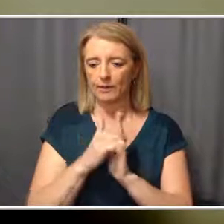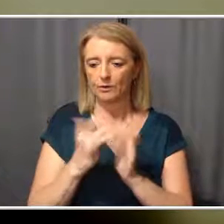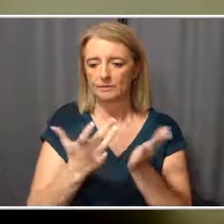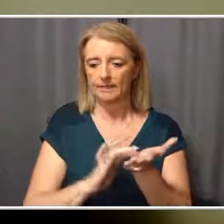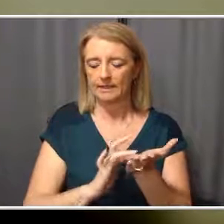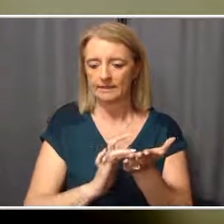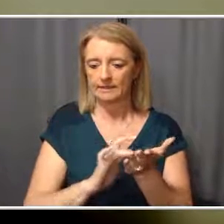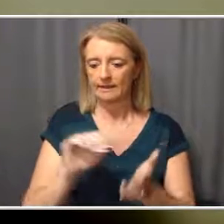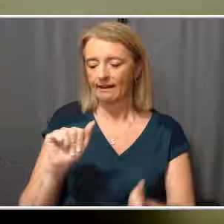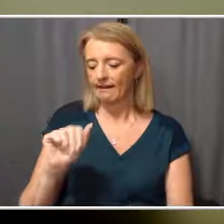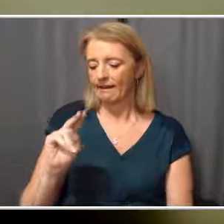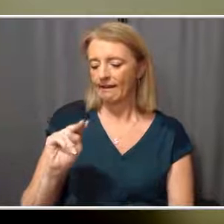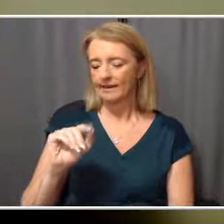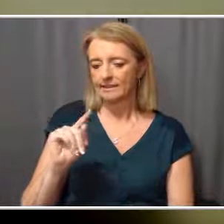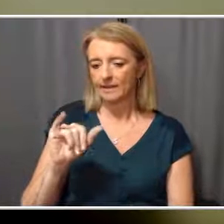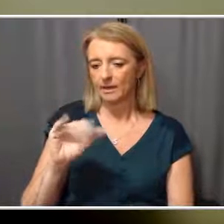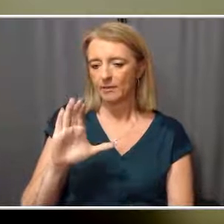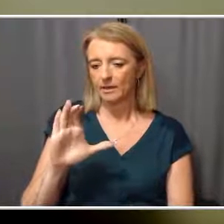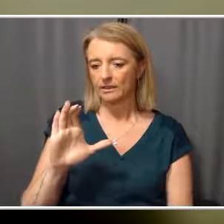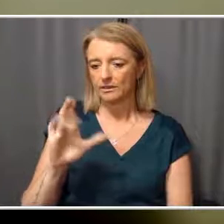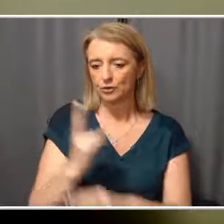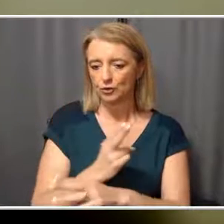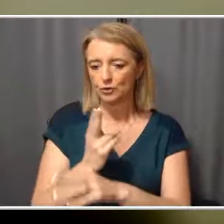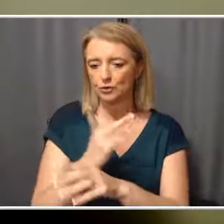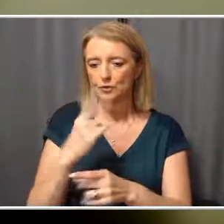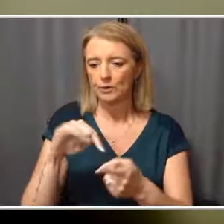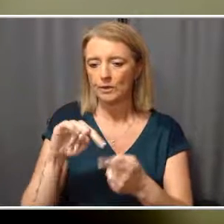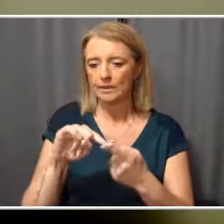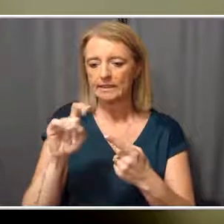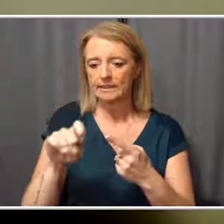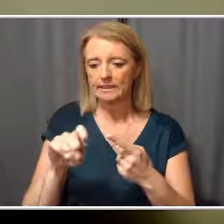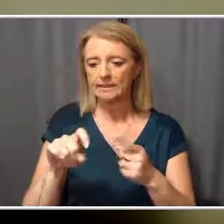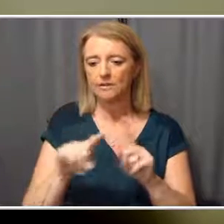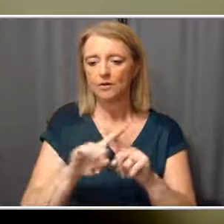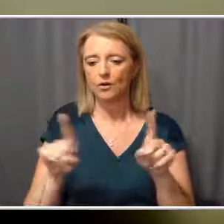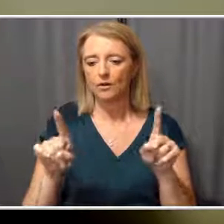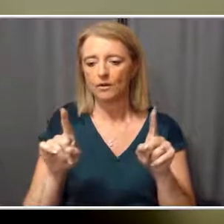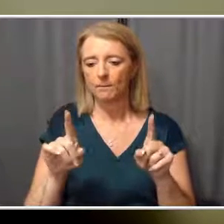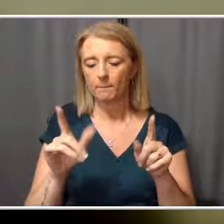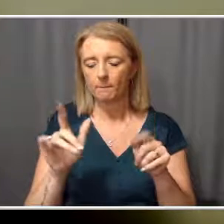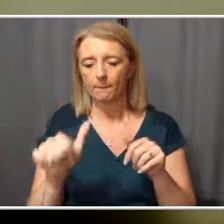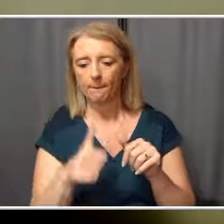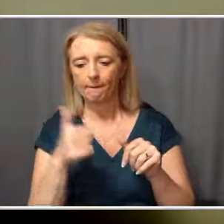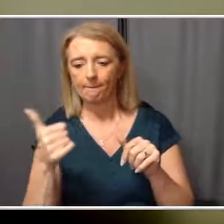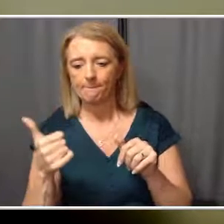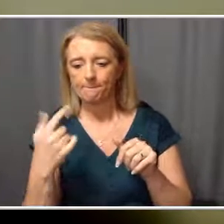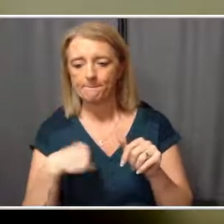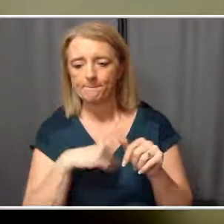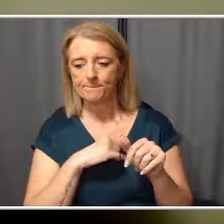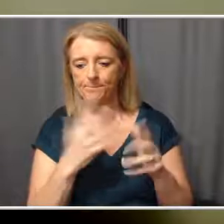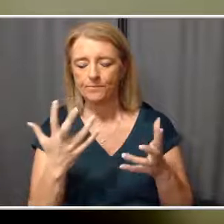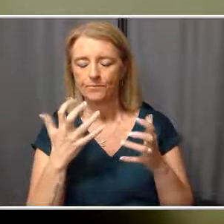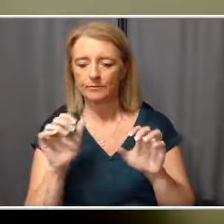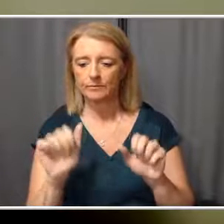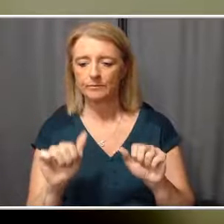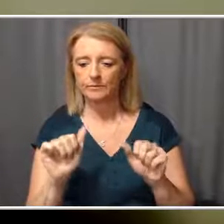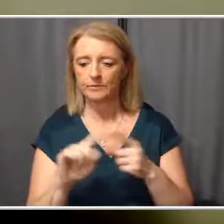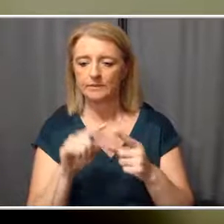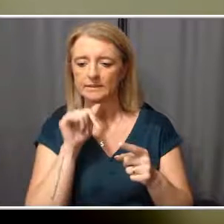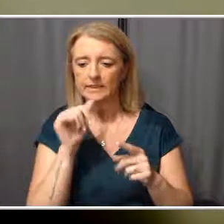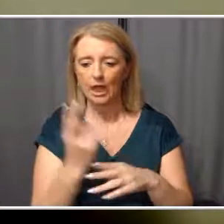you may still have that cough for some duration after you stop taking the antibiotics. And a lot of that is just